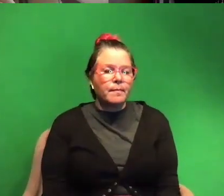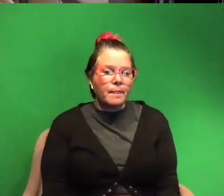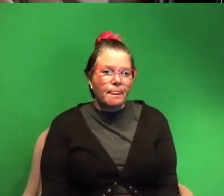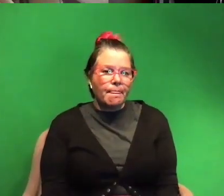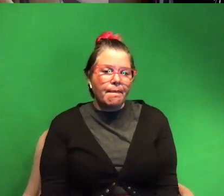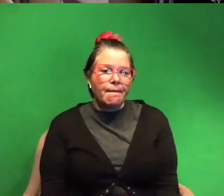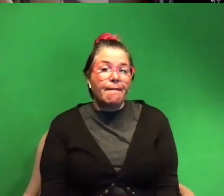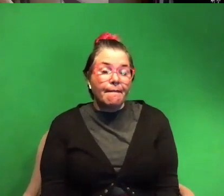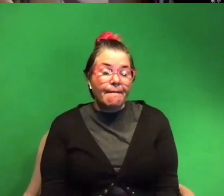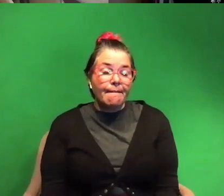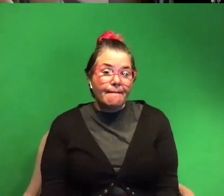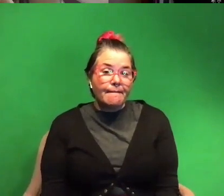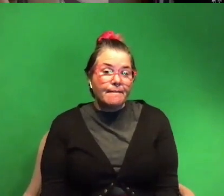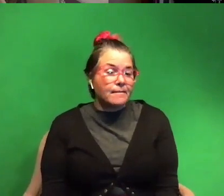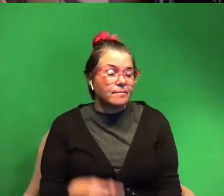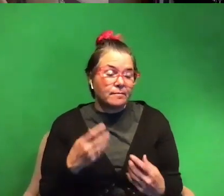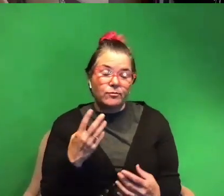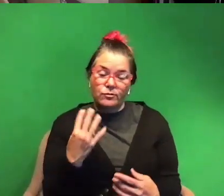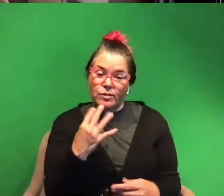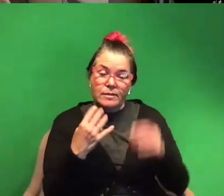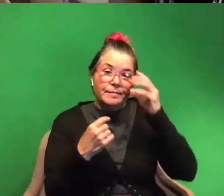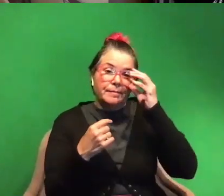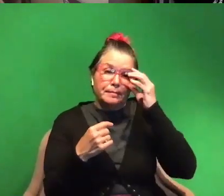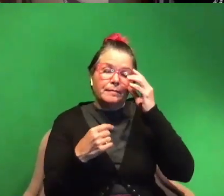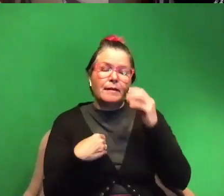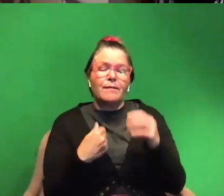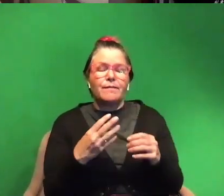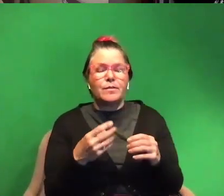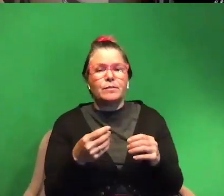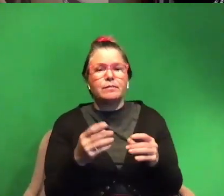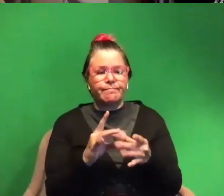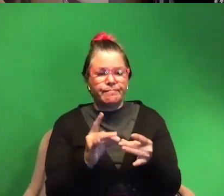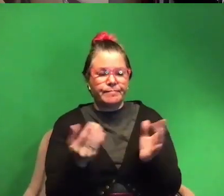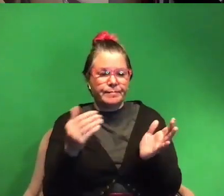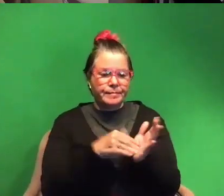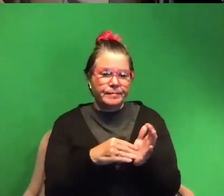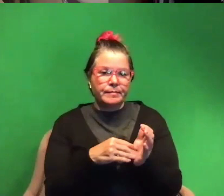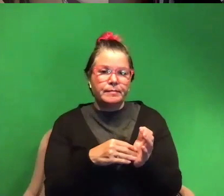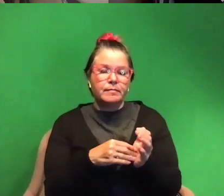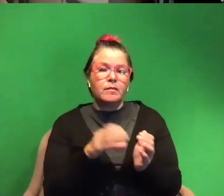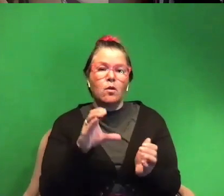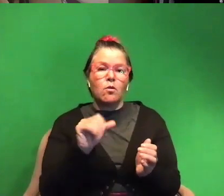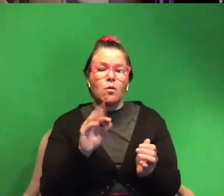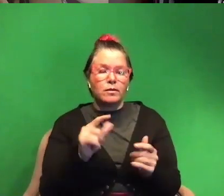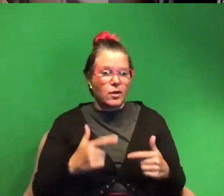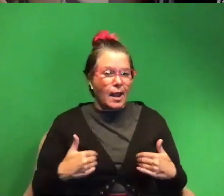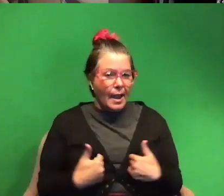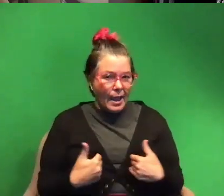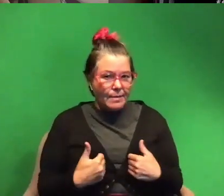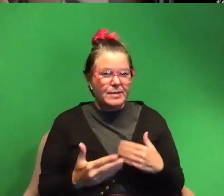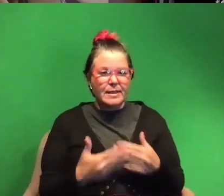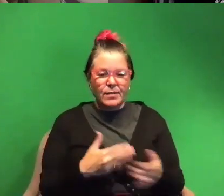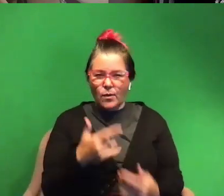And that's crazy. And we have a couple, just a reiteration about, so corals are animals, even though they kind of